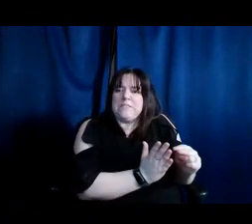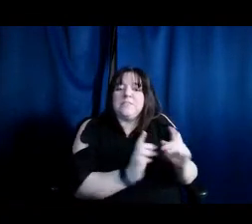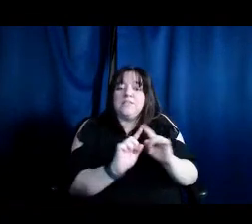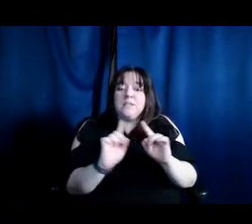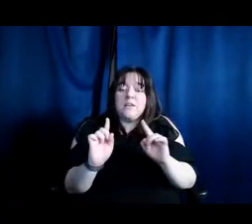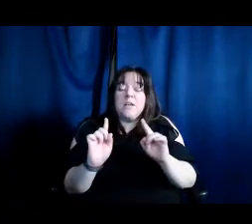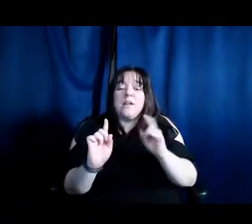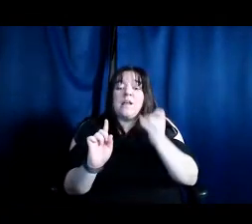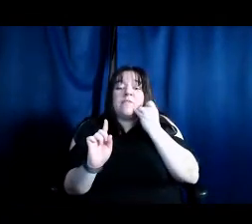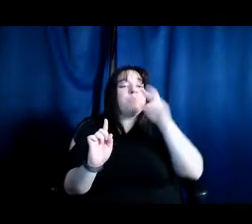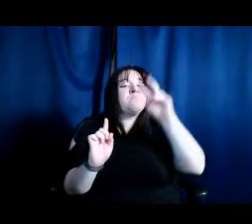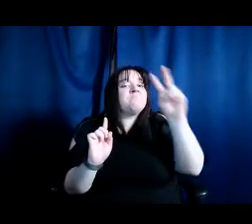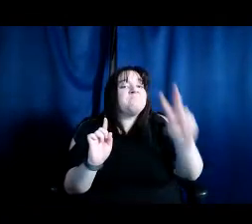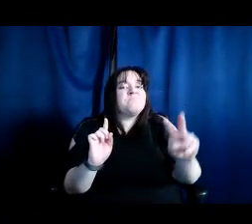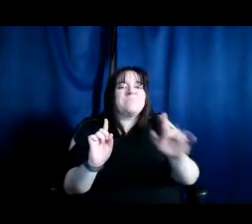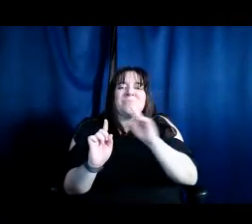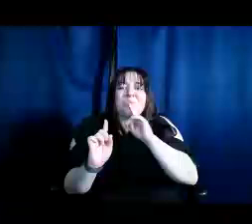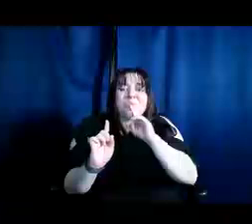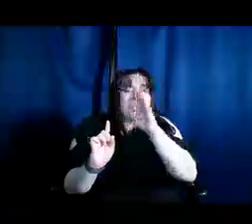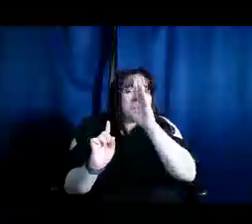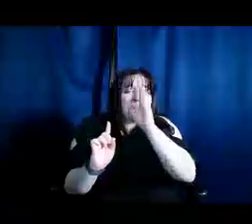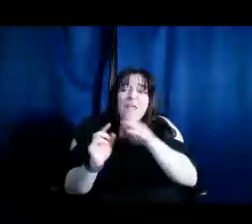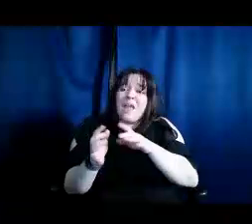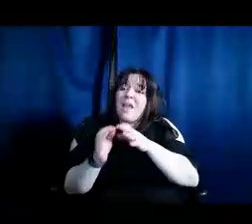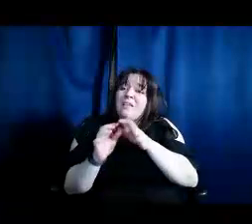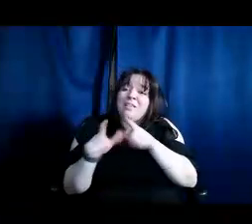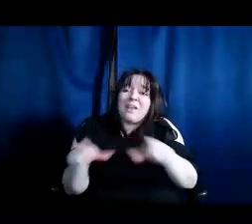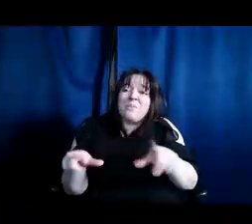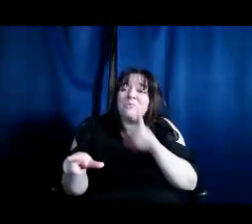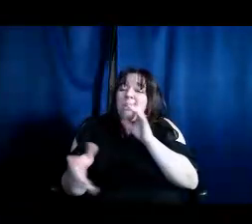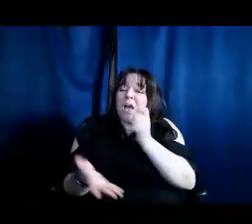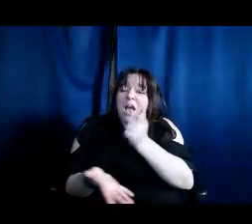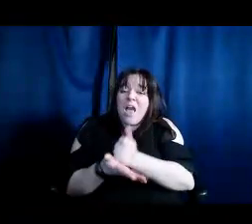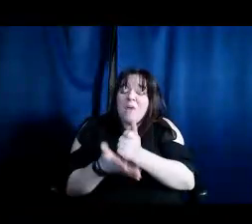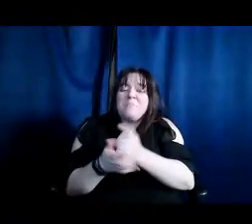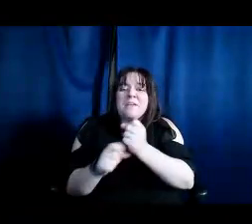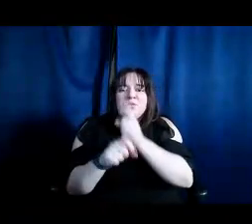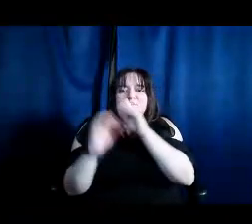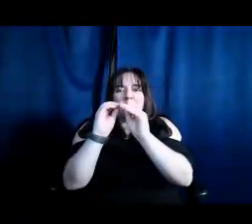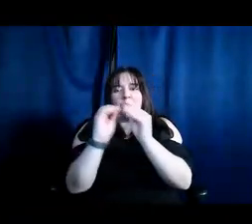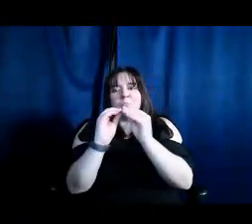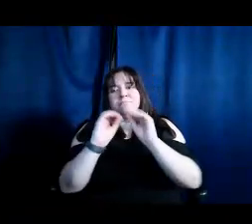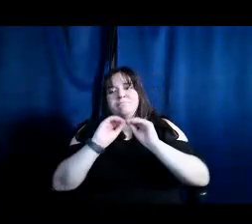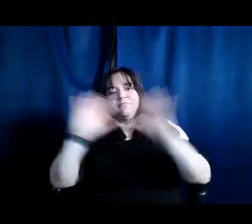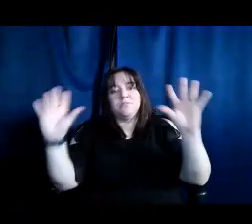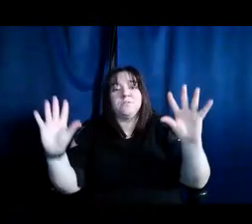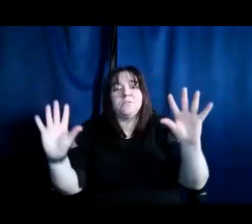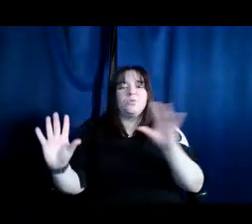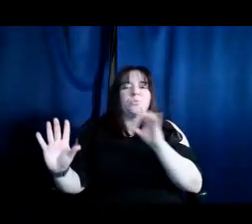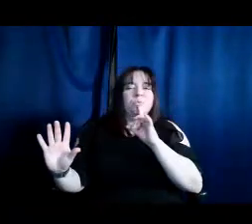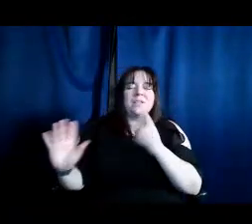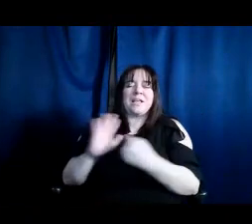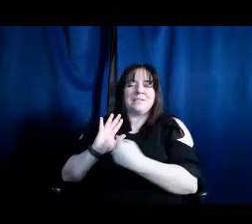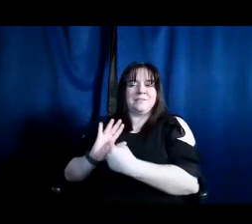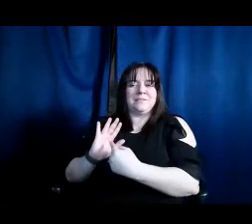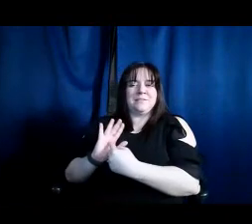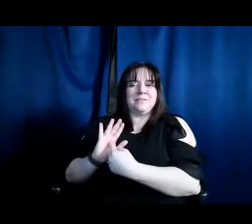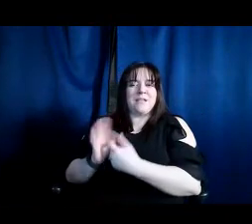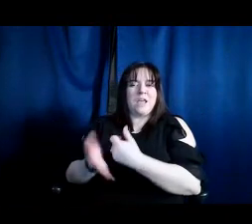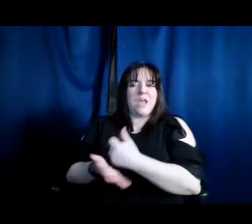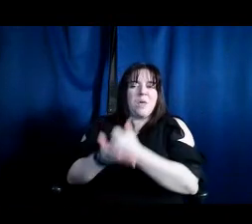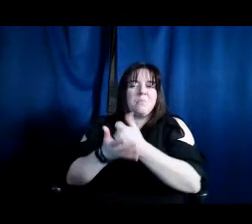message clear. So let's go through a demonstration to help us better understand plain language. Now, on this